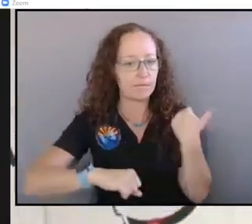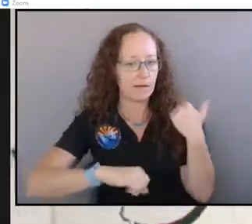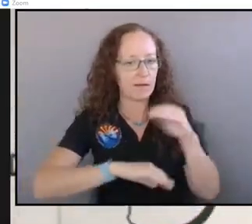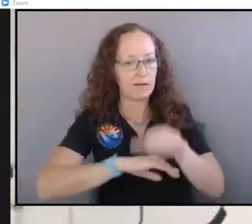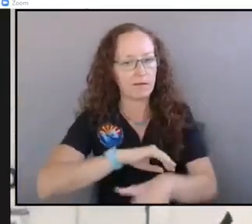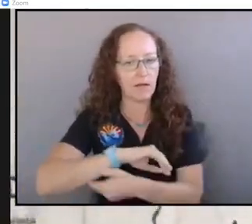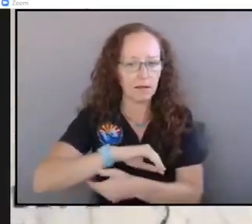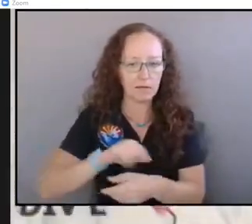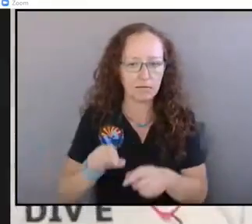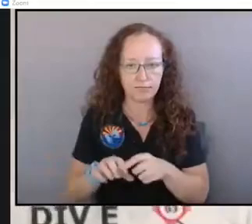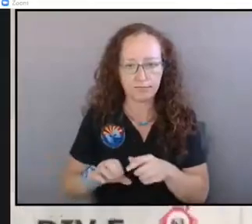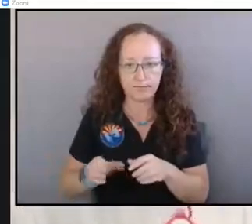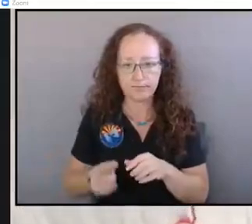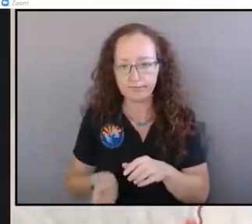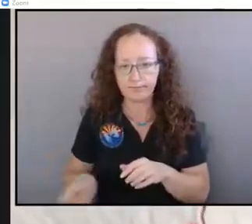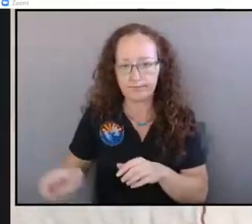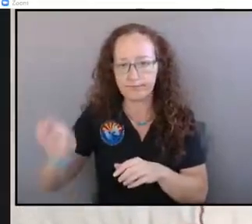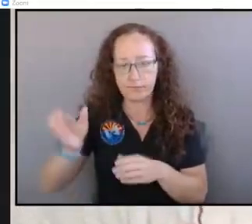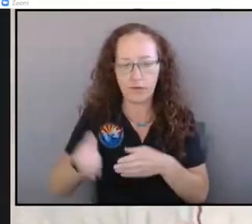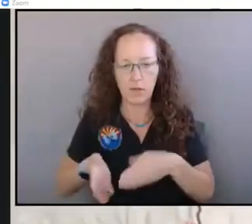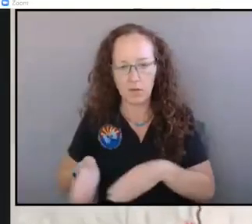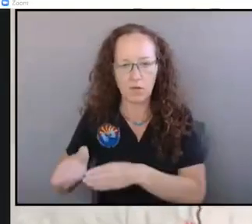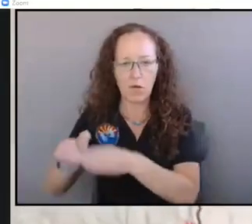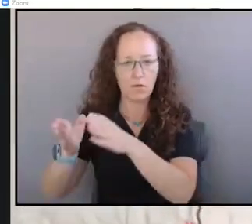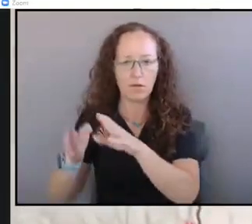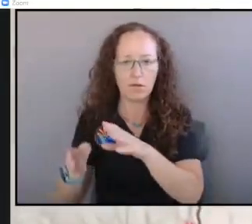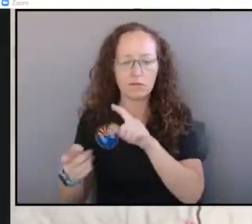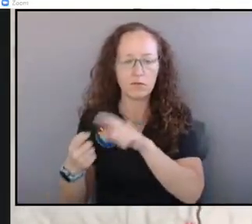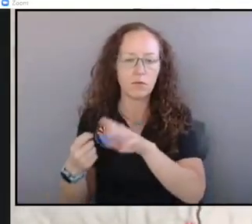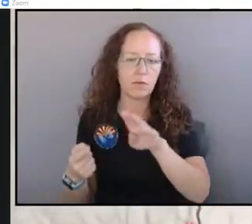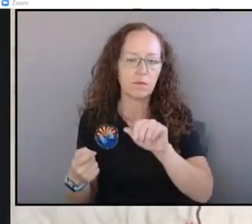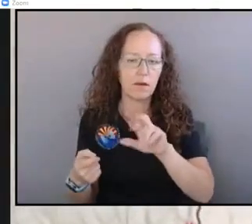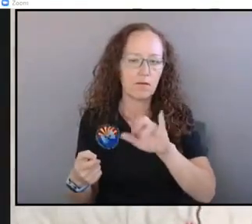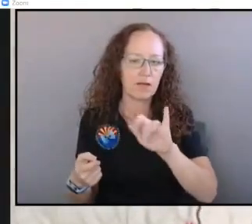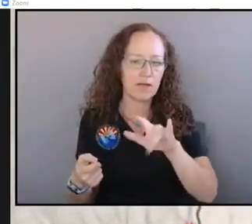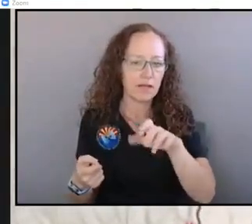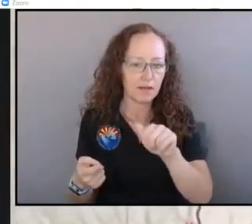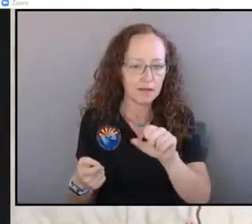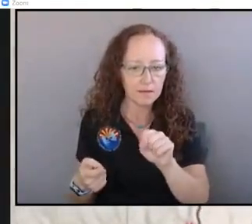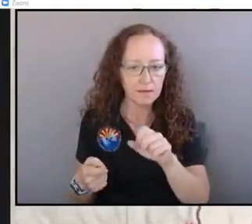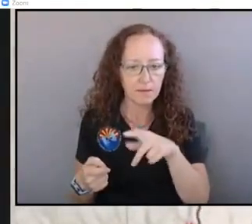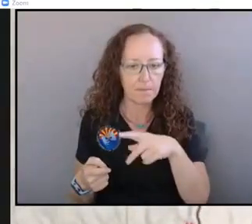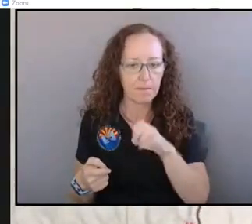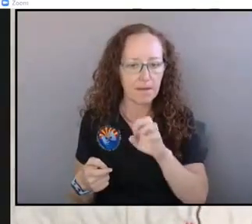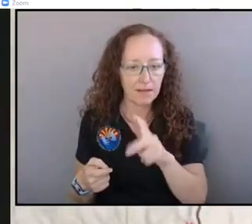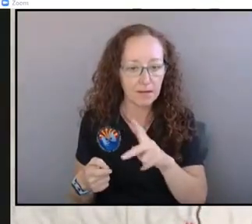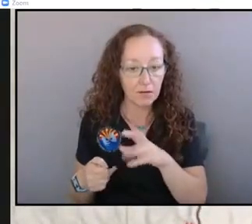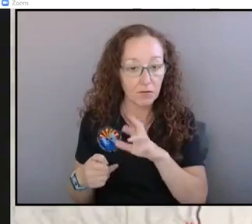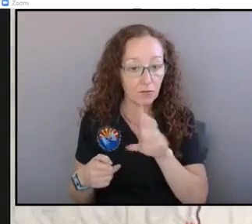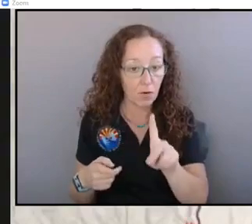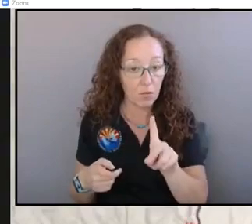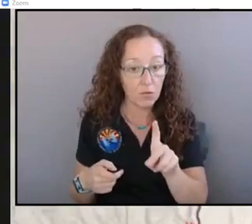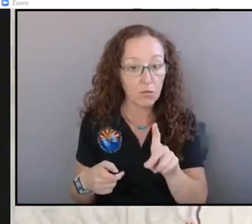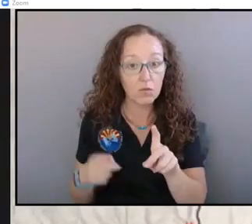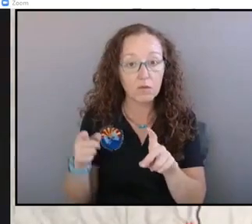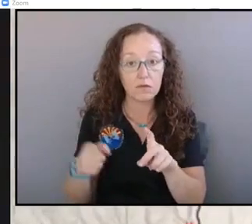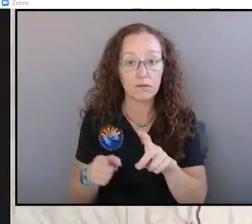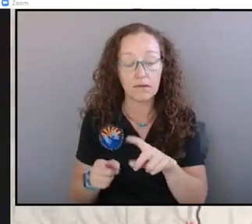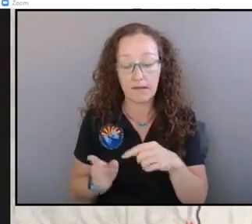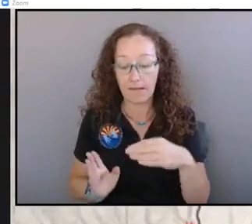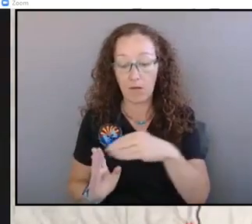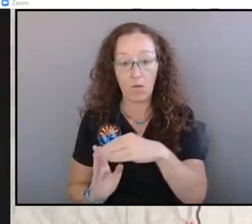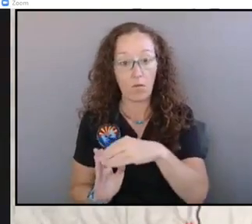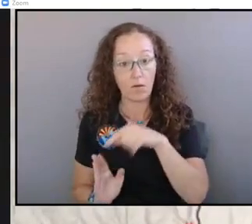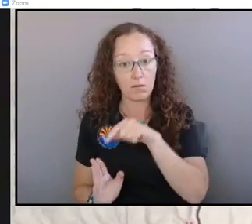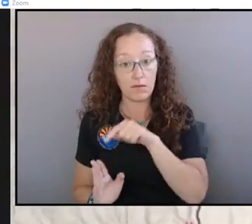and comes around into the Borales Peak Road. This corner, it actually stayed really well.